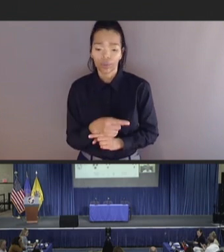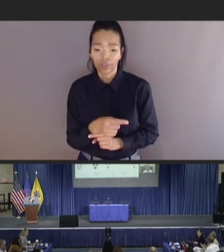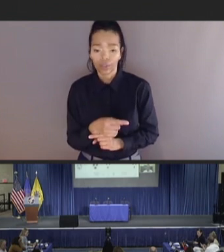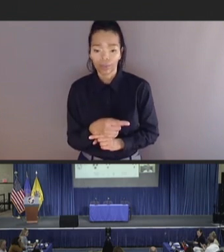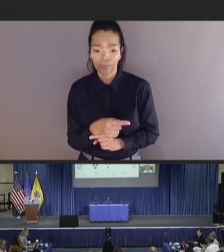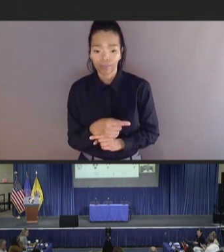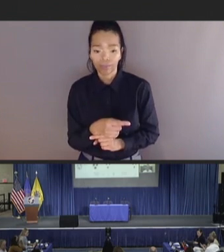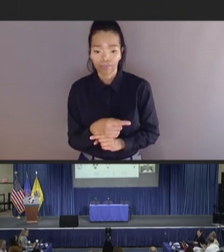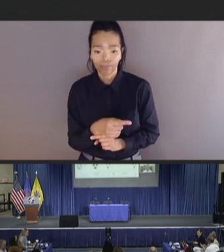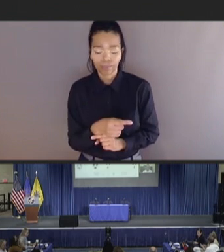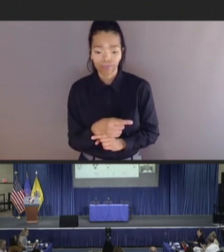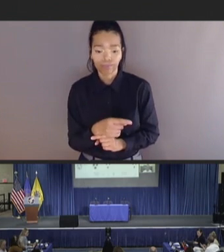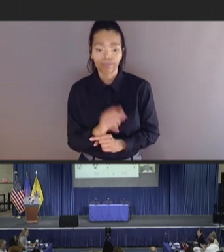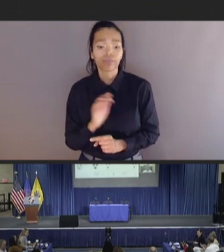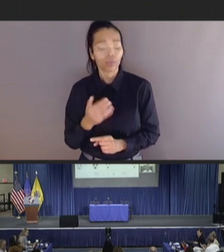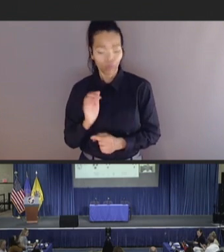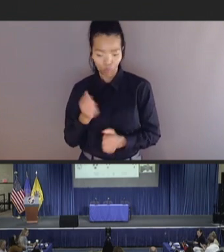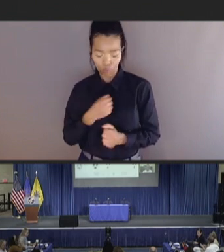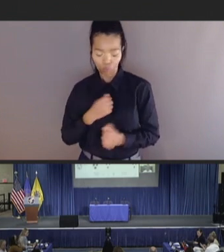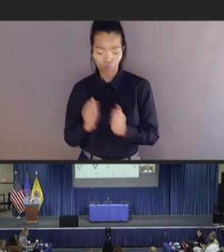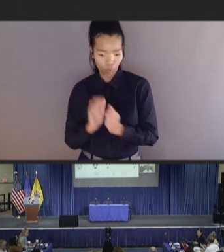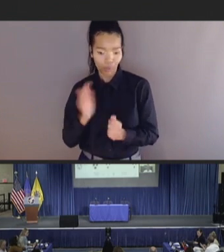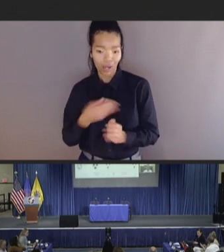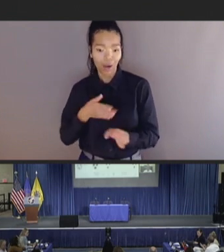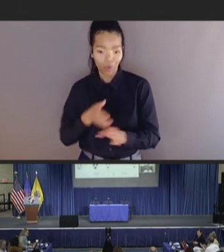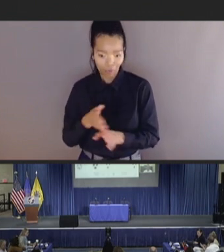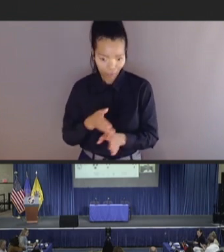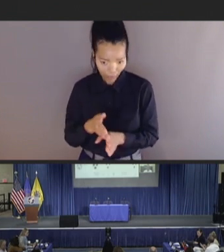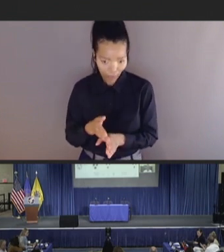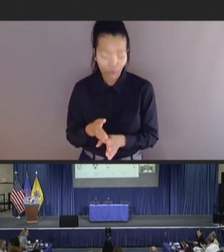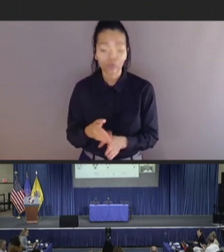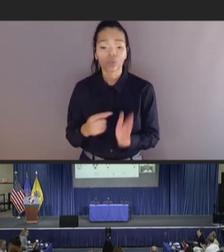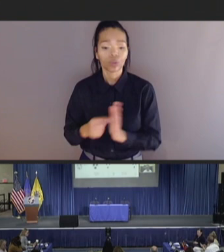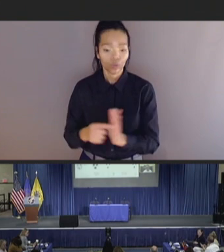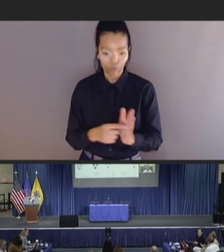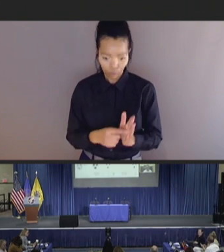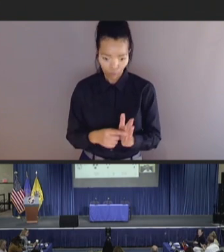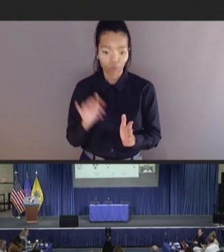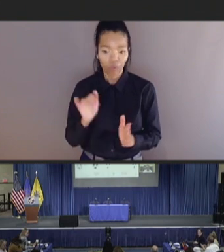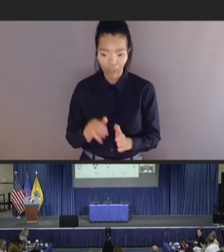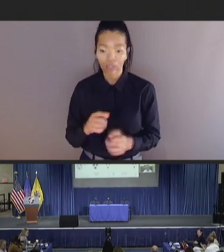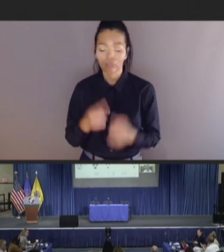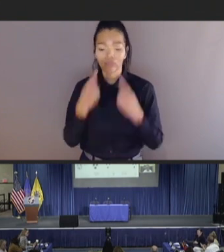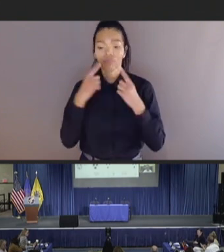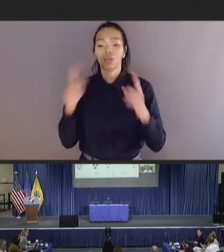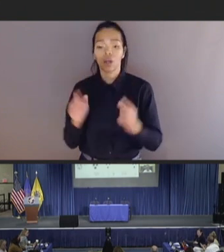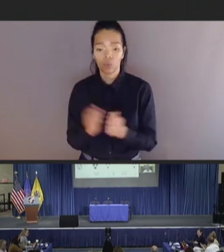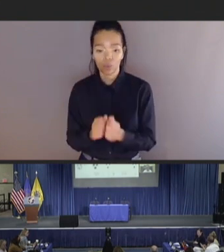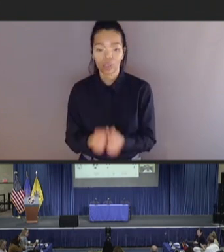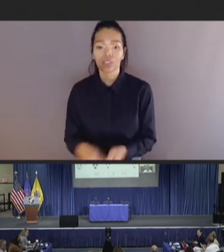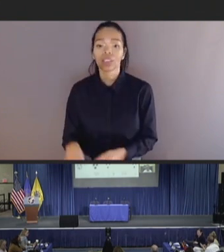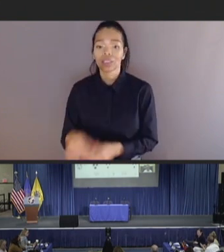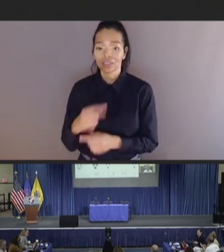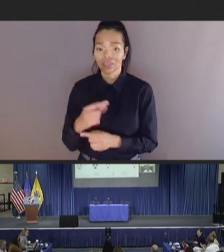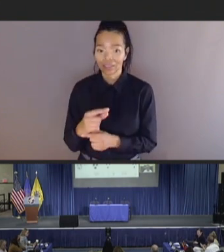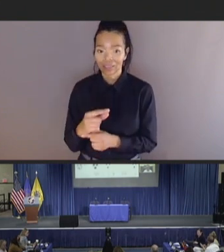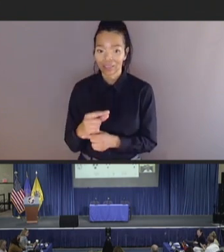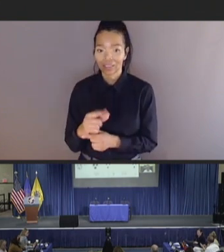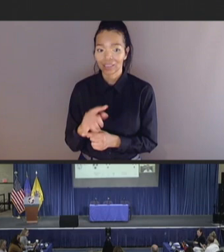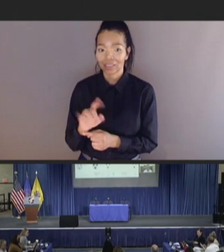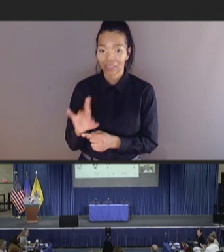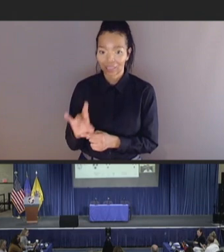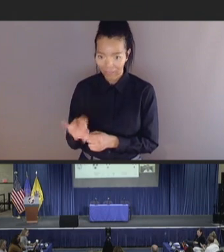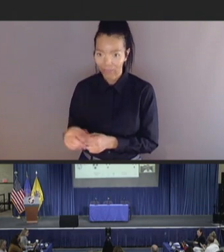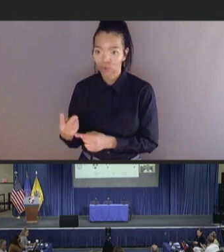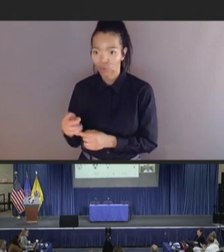Chris in the laboratory of Field, constitute the preclinical validation for this G002 that Bill has mentioned that is hopefully going